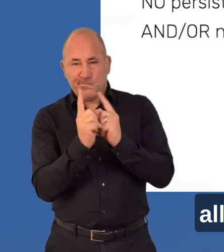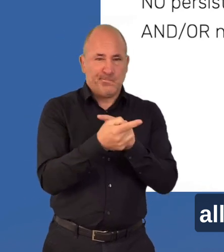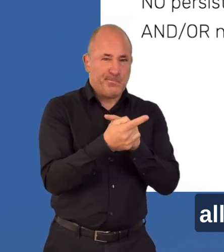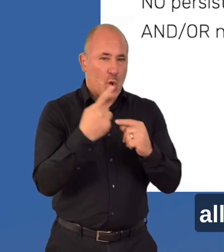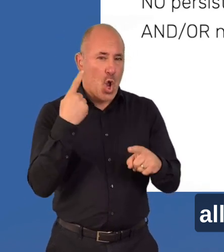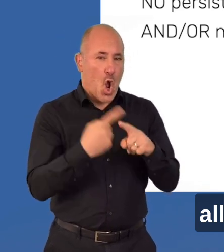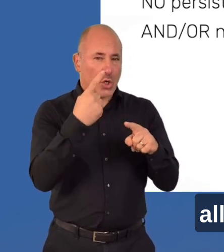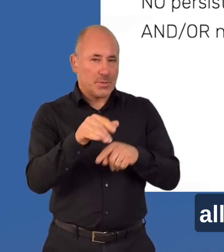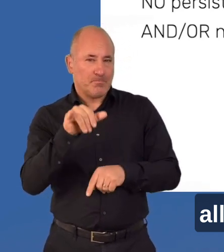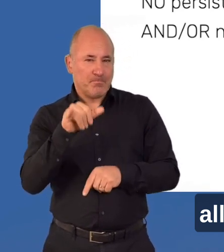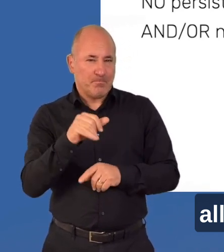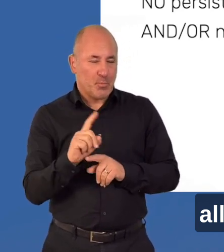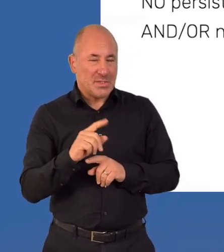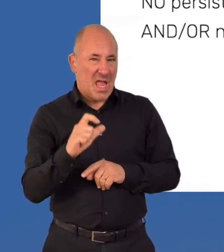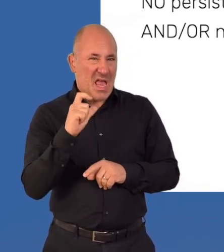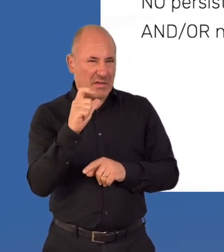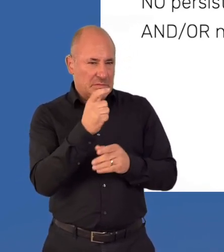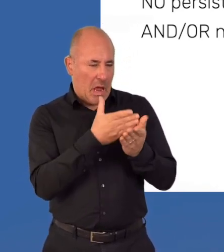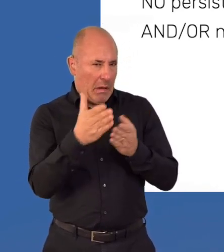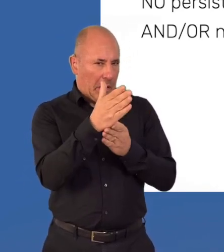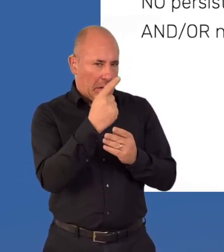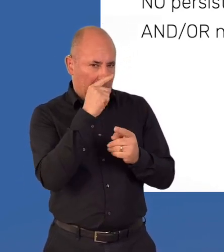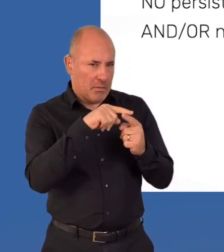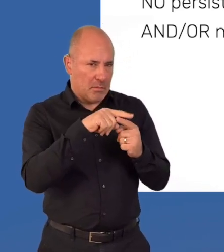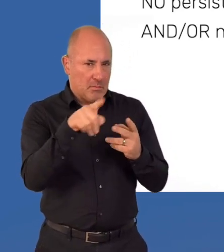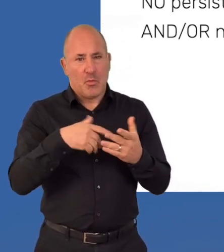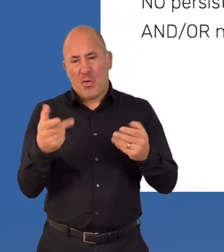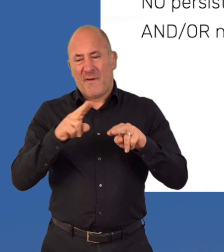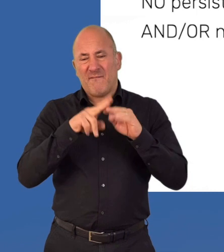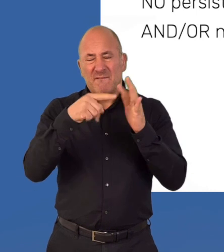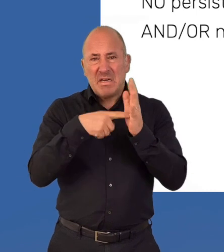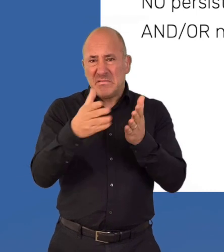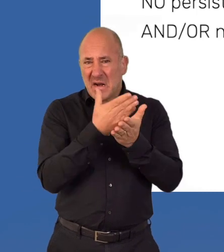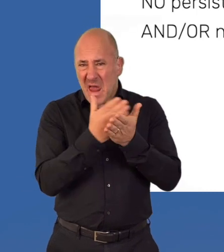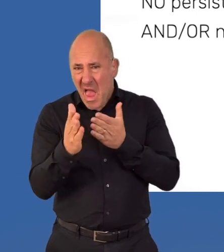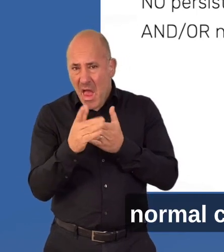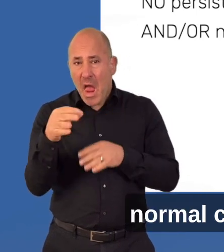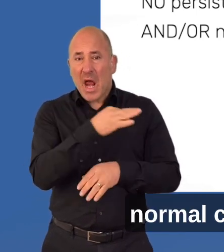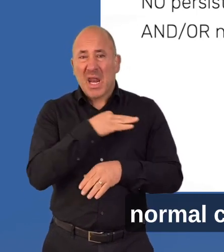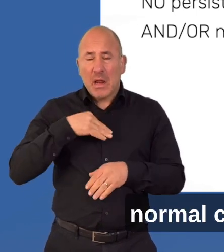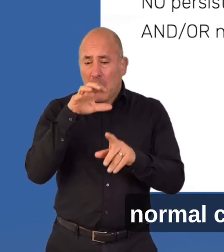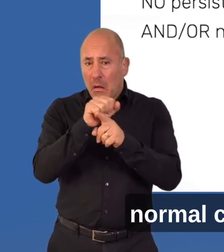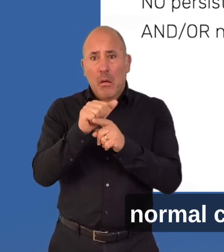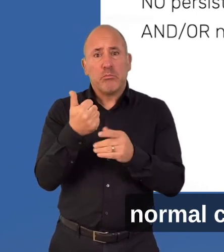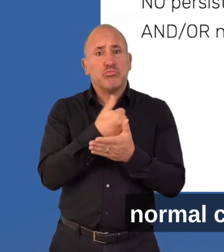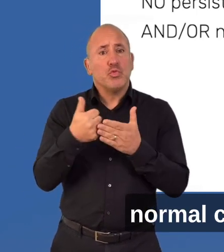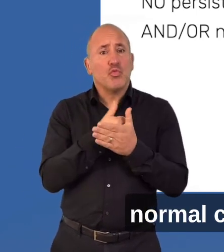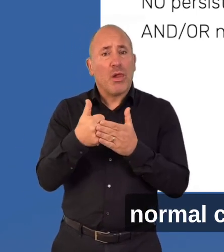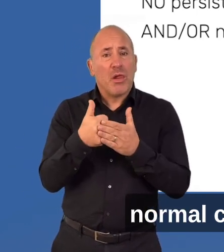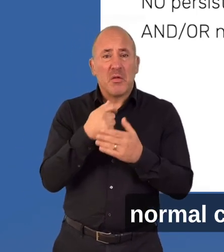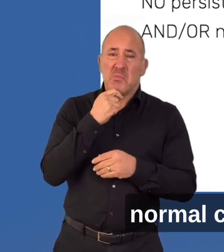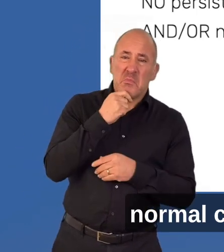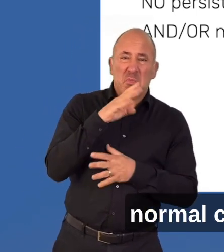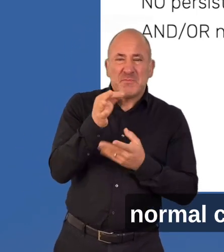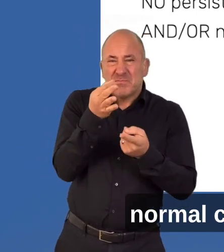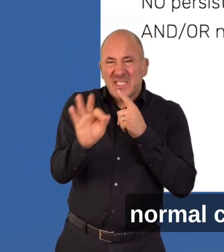an alternative urgent suspected cancer pathway. If they are fit negative with normal clinical findings,